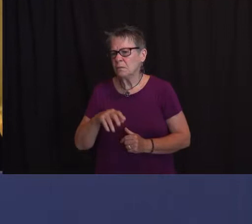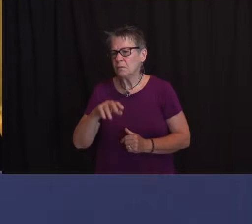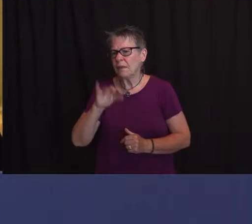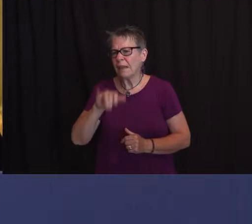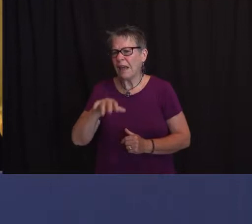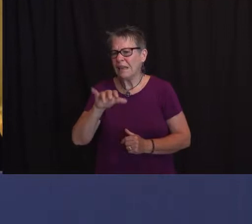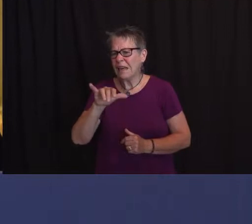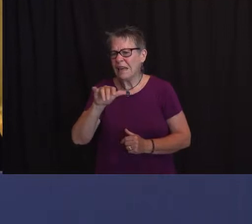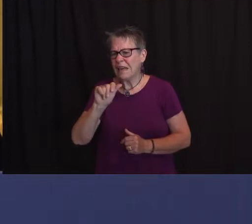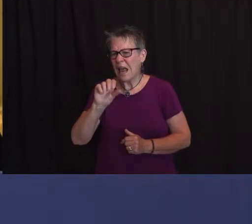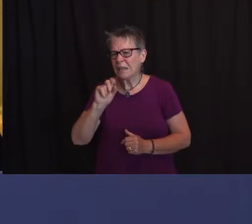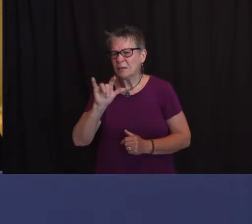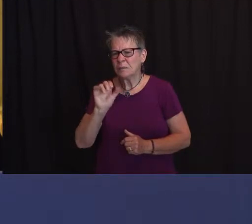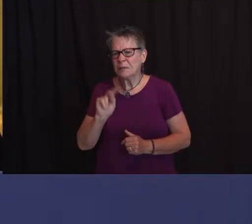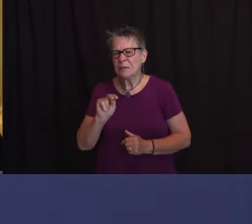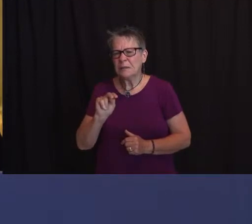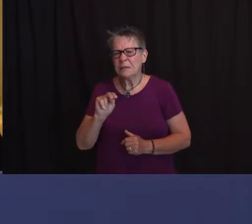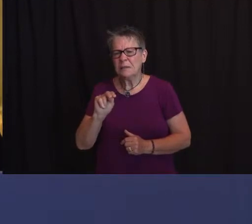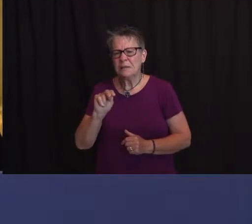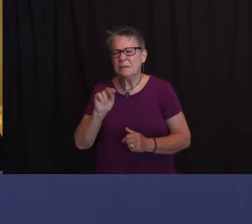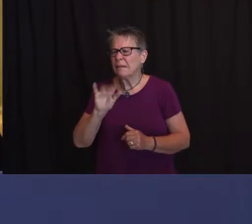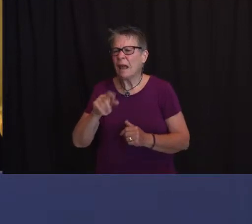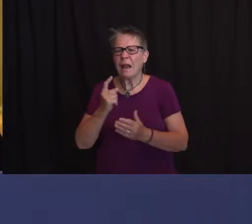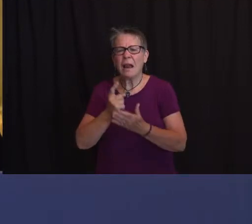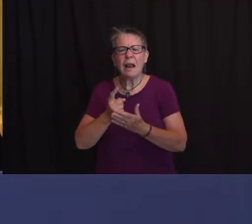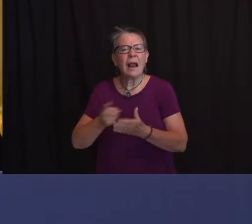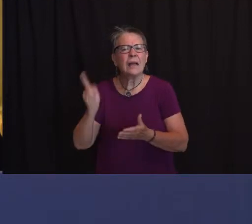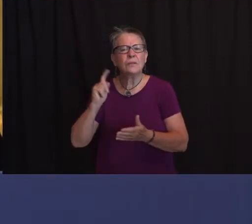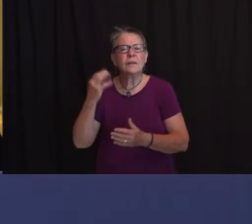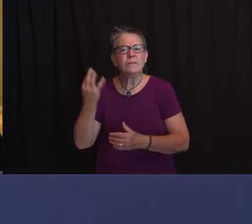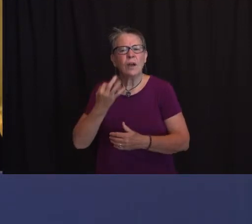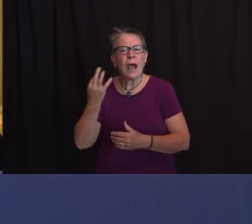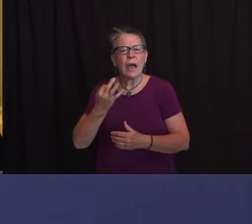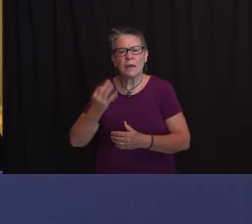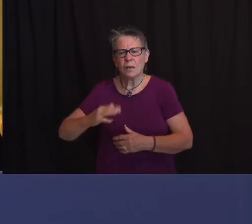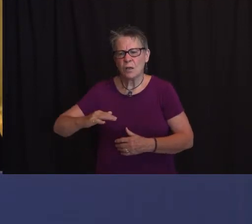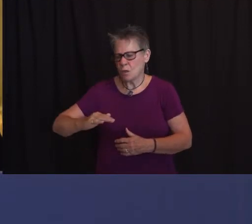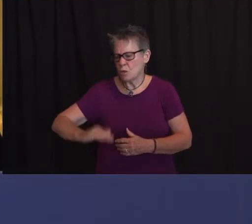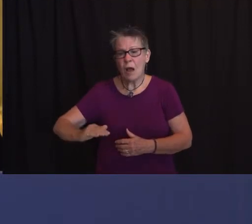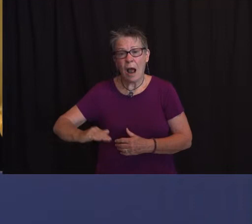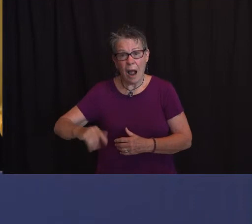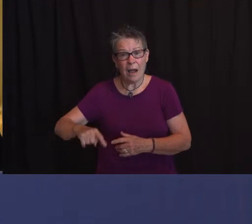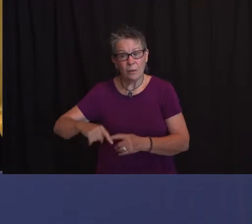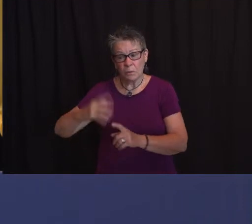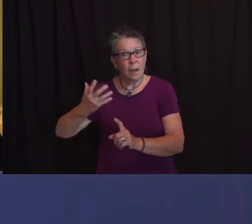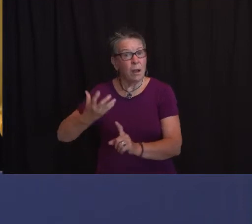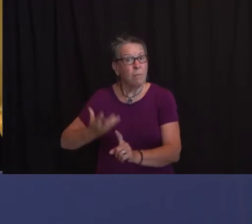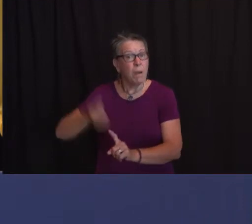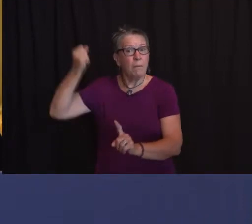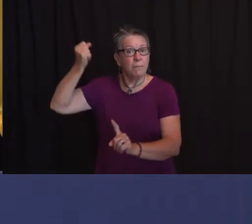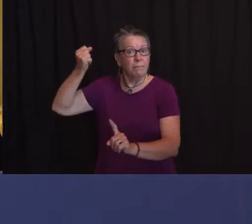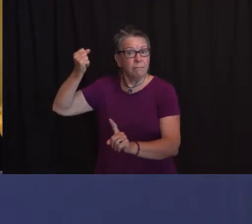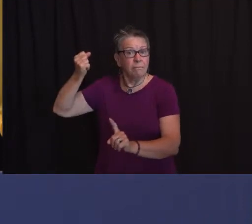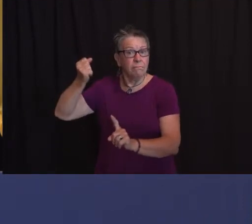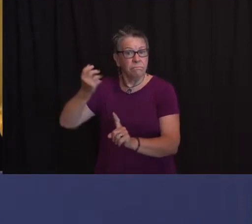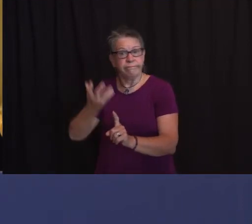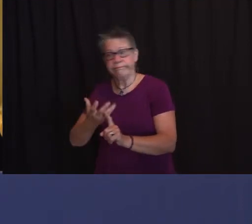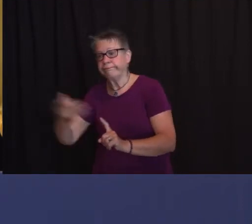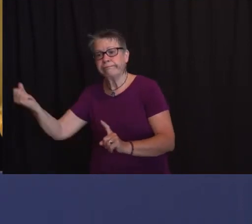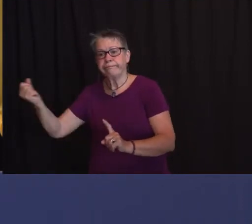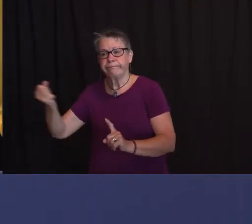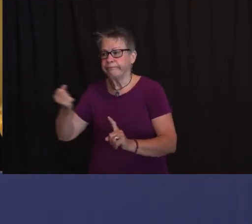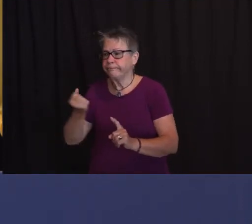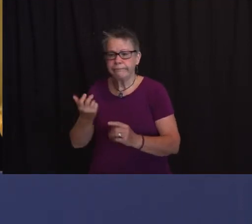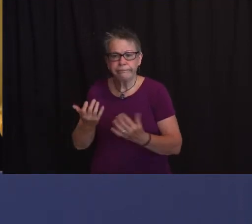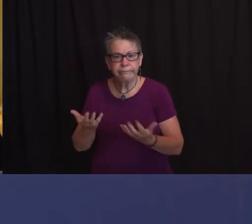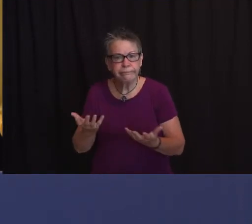enough? Was there anything that could have been done to find that young lady more quickly before she was killed? Additionally,